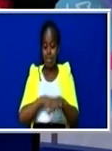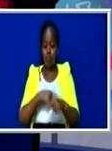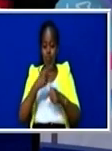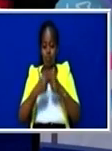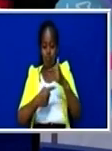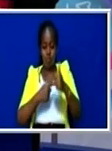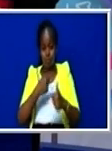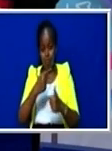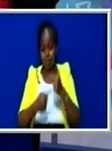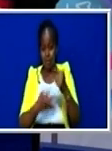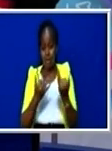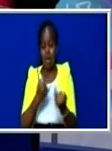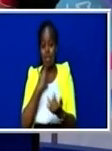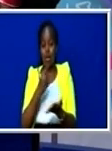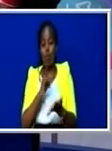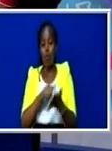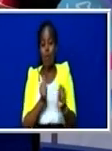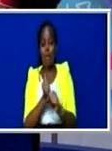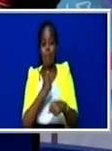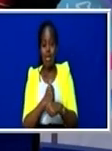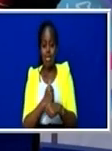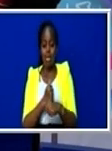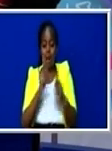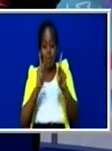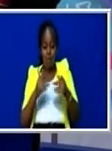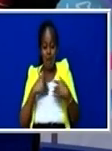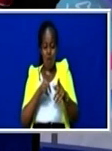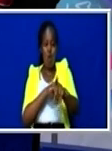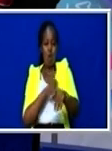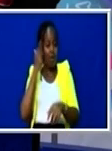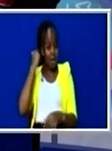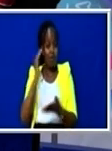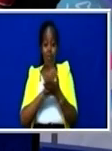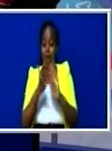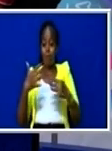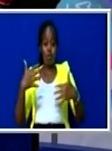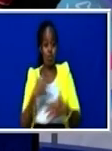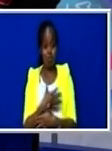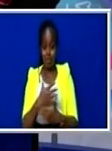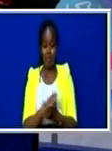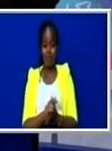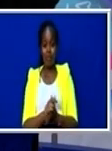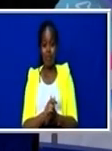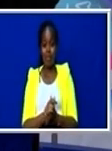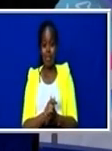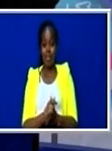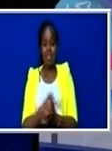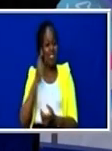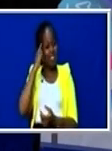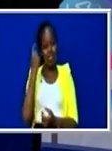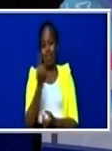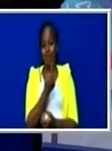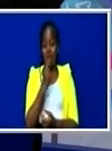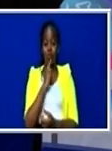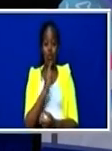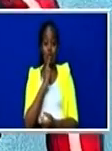by, I will tell you what leads to the growth of the hair. You will get a shock of your life. So that one is a myth. You know that, I'm sure hata